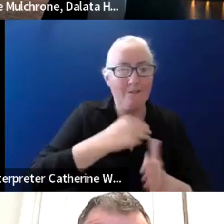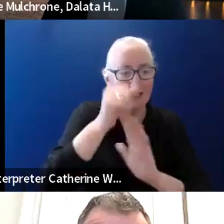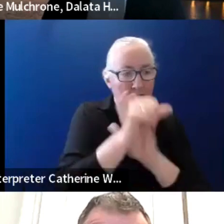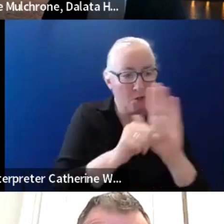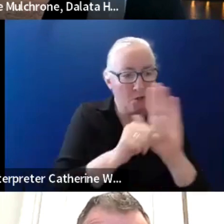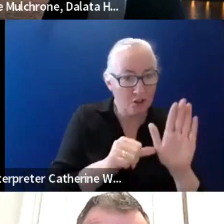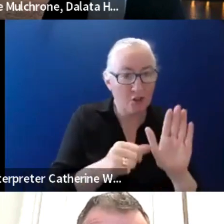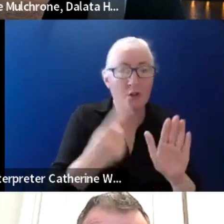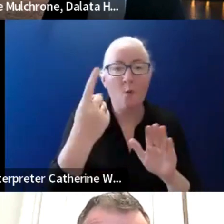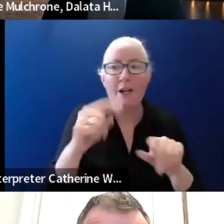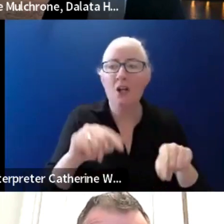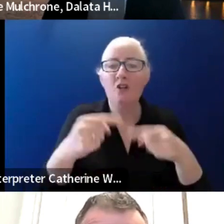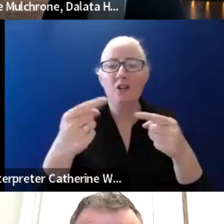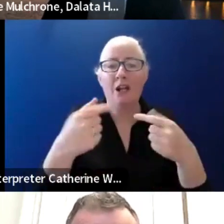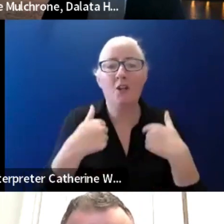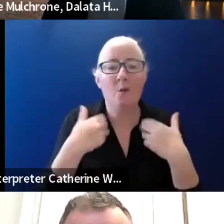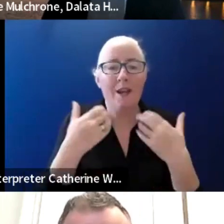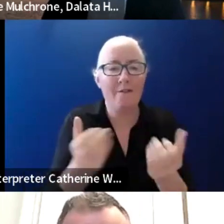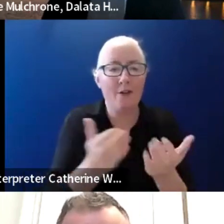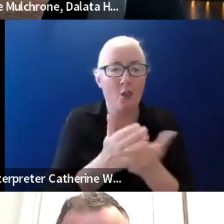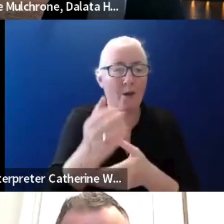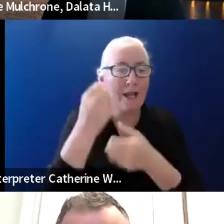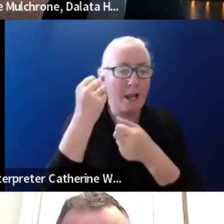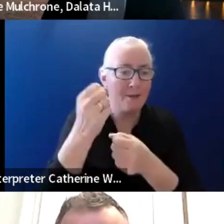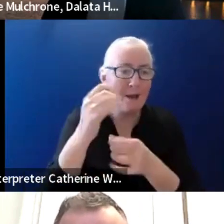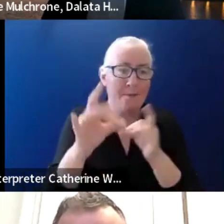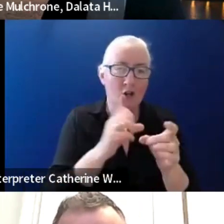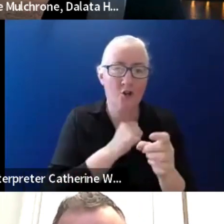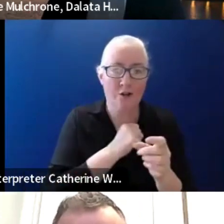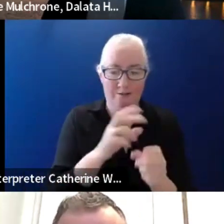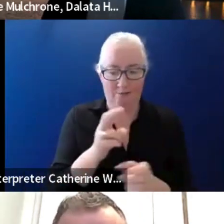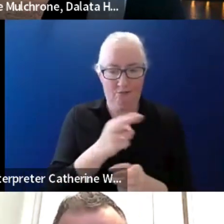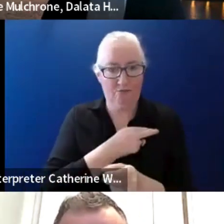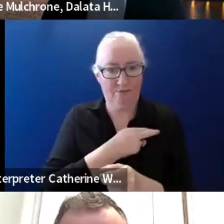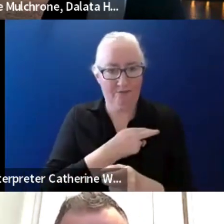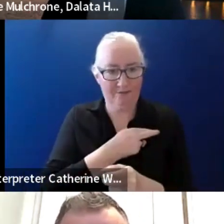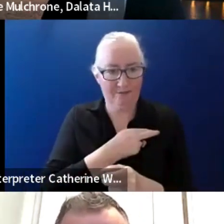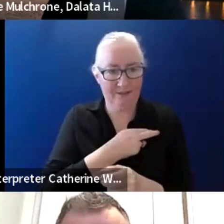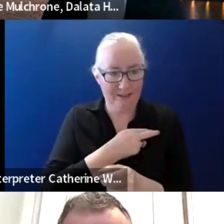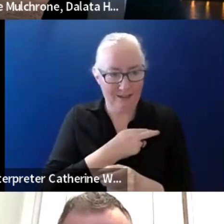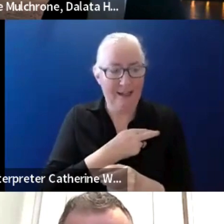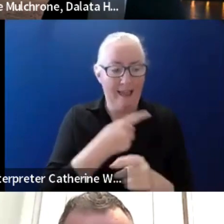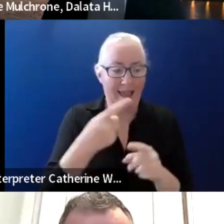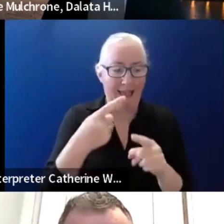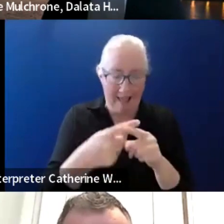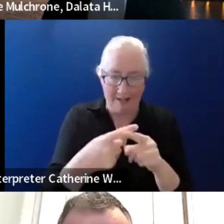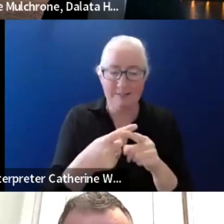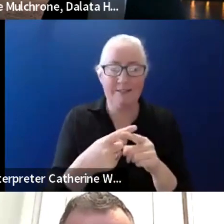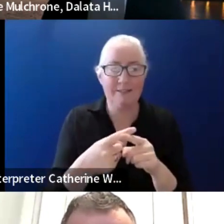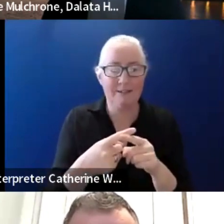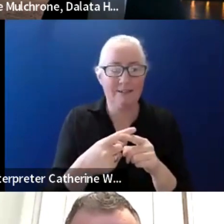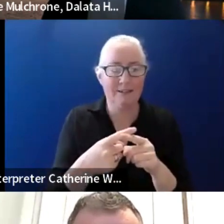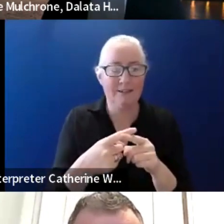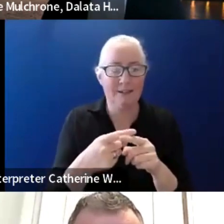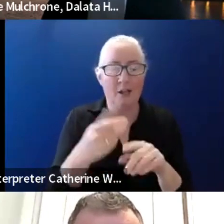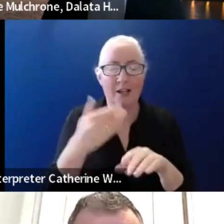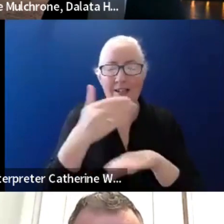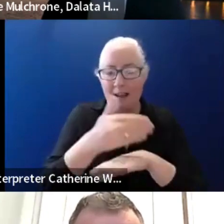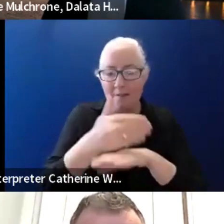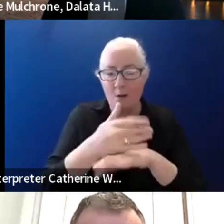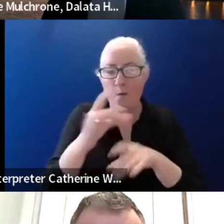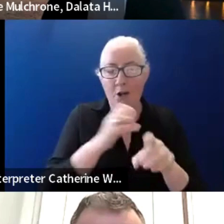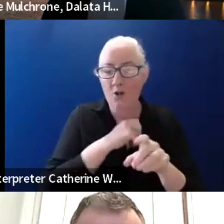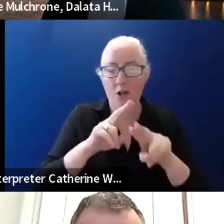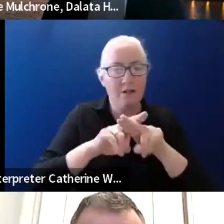So one of the challenges we face in growing the campaign is maintaining its authenticity. It was an organic movement led by employees, and we want to make sure that we